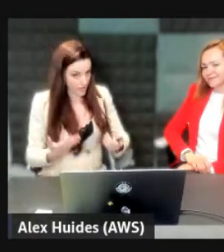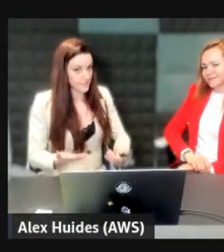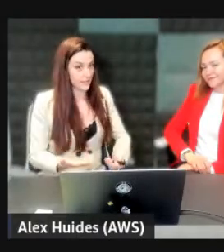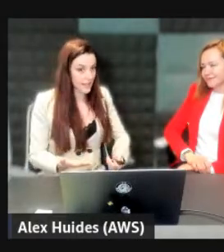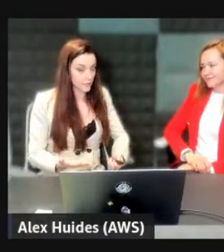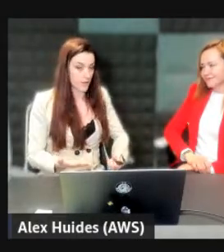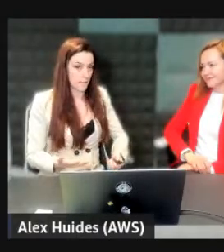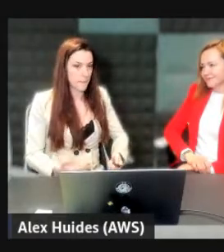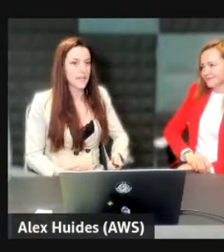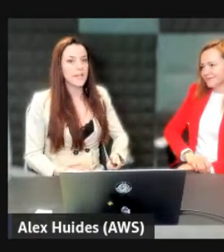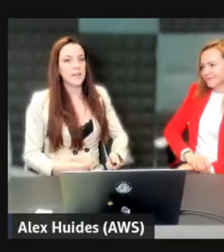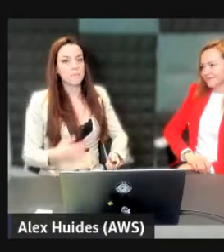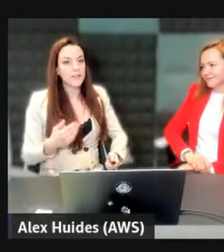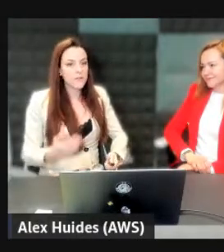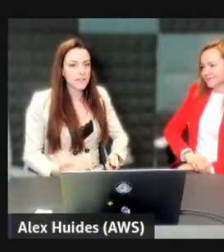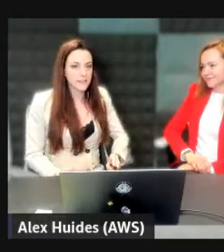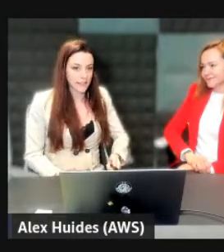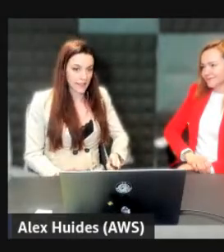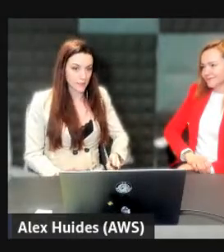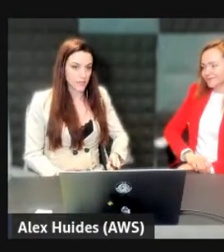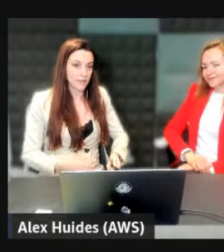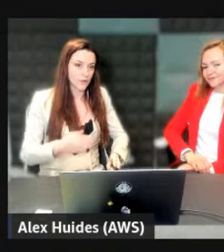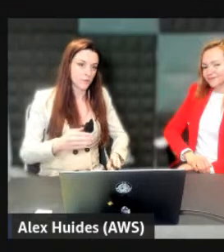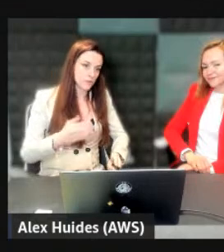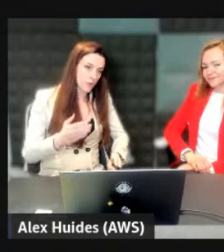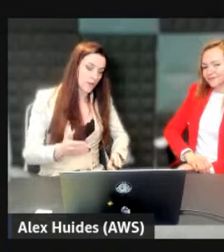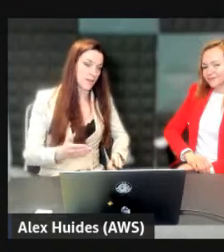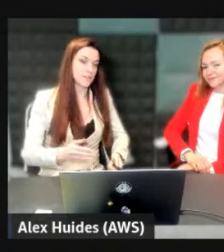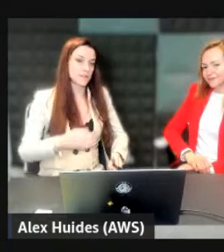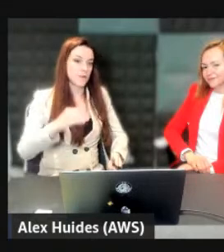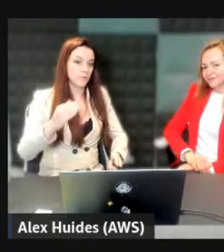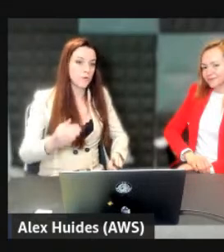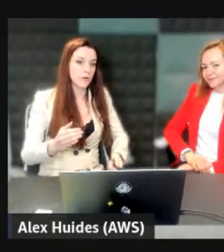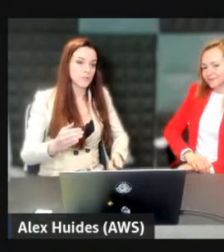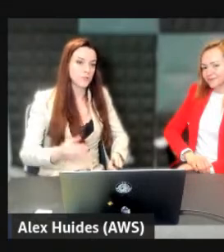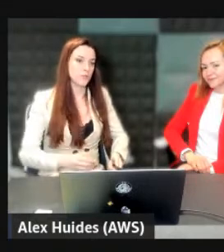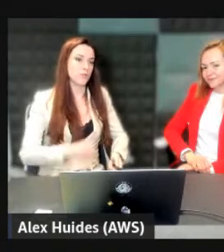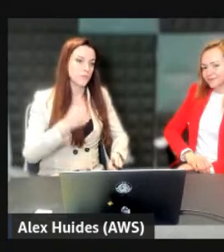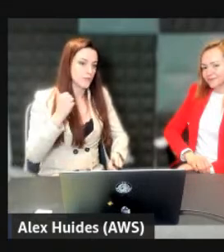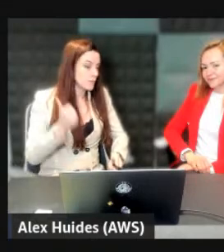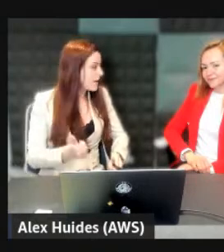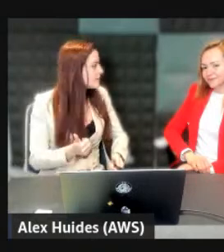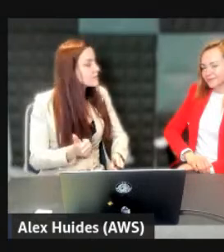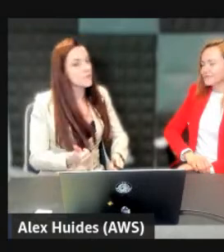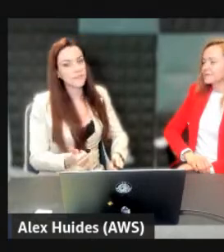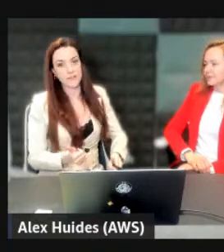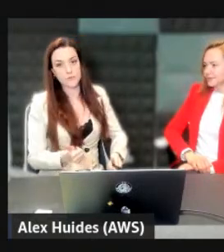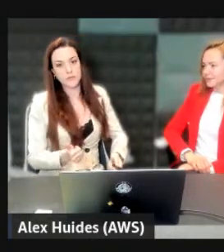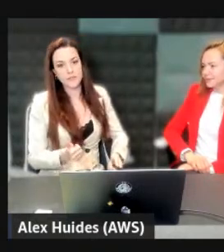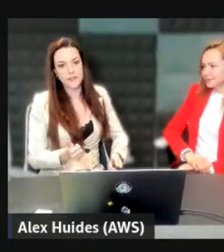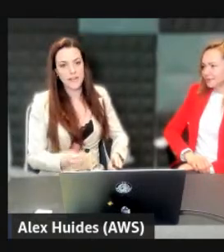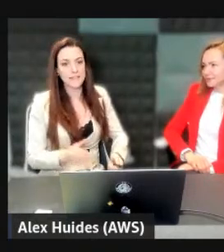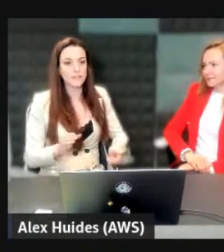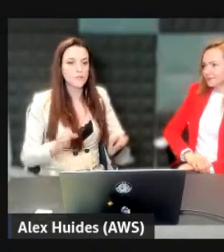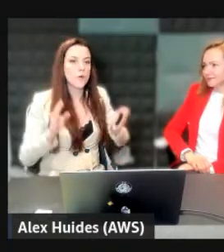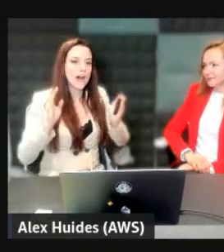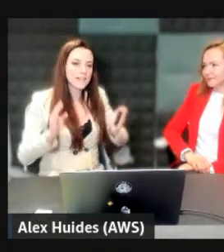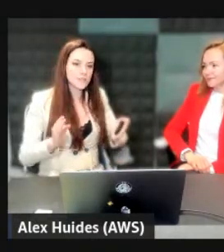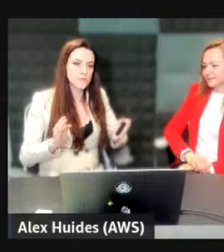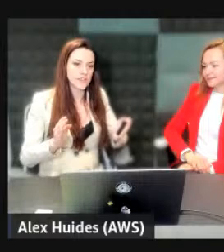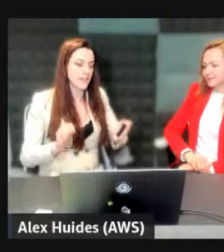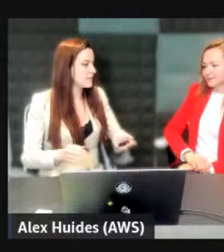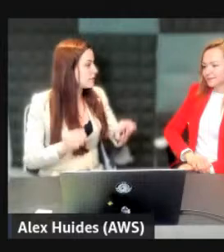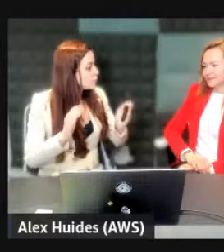that creates the gateway. By creating the gateway, the controllers will work to create a service network and then